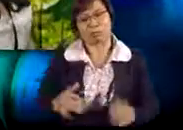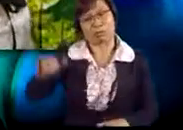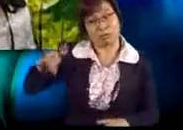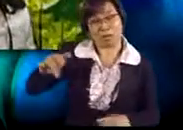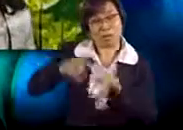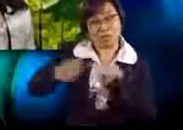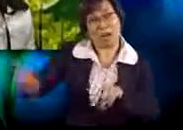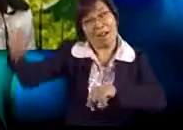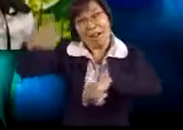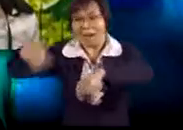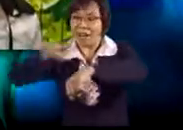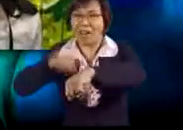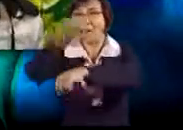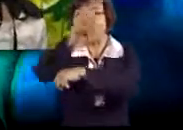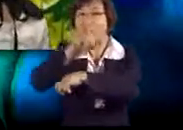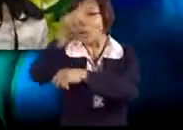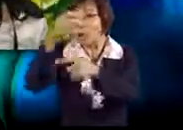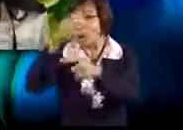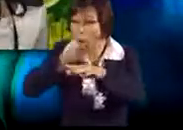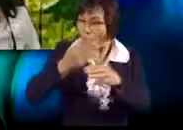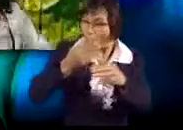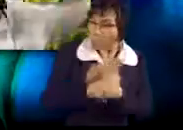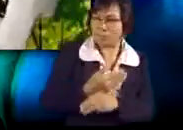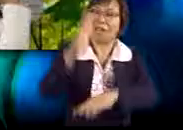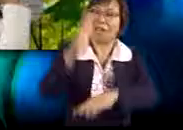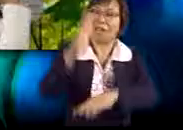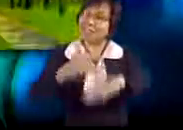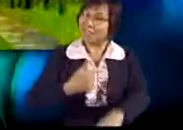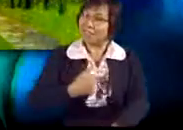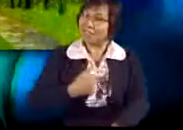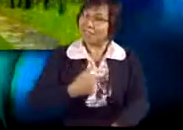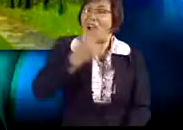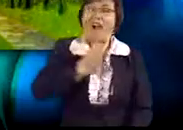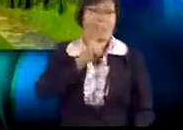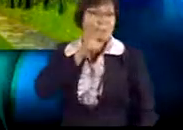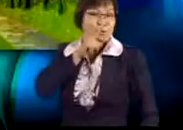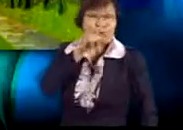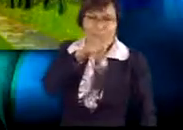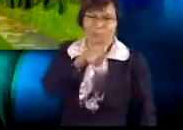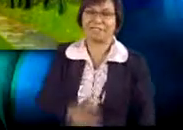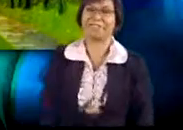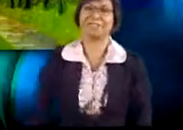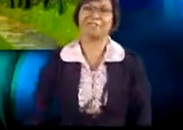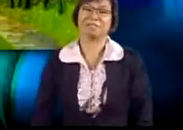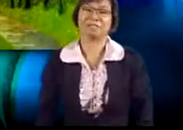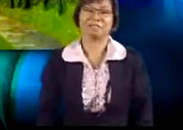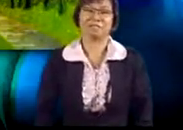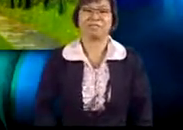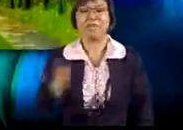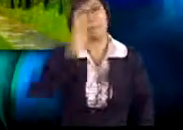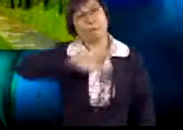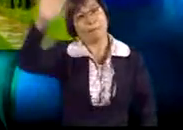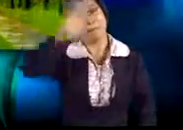Yes, but anytime you have a question on mathematics, just call me. I sure will.